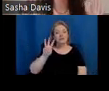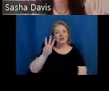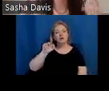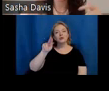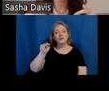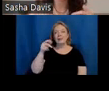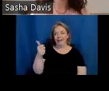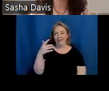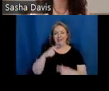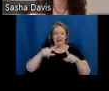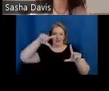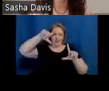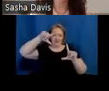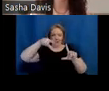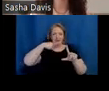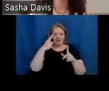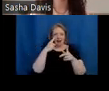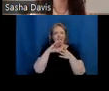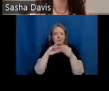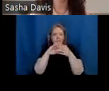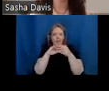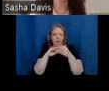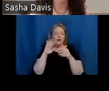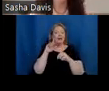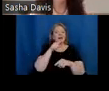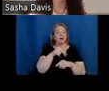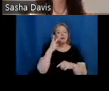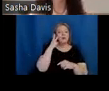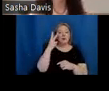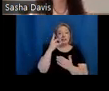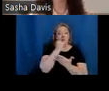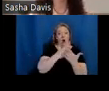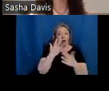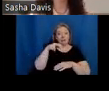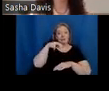that Gross's hands are visible, once again, showing the hands of the artist.